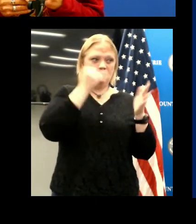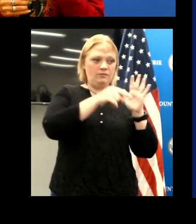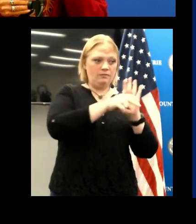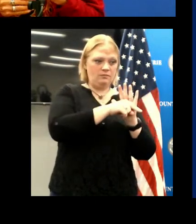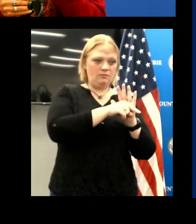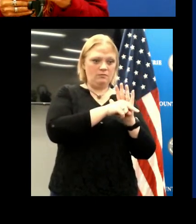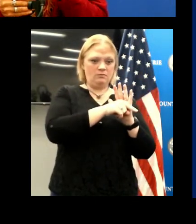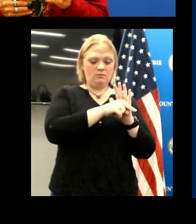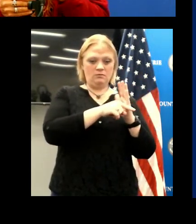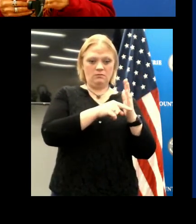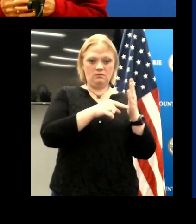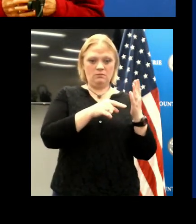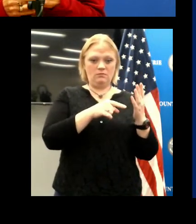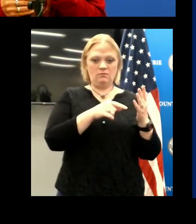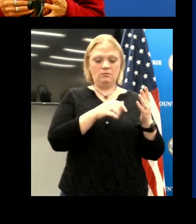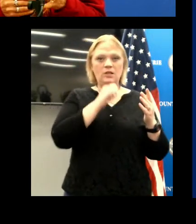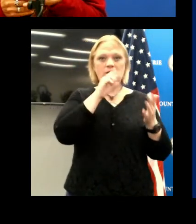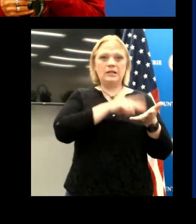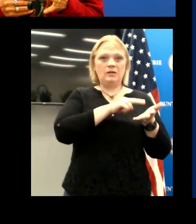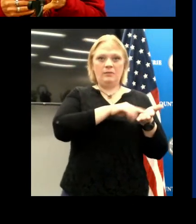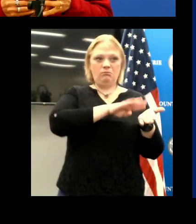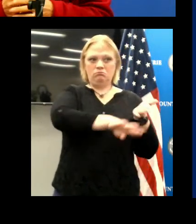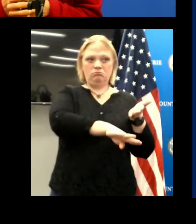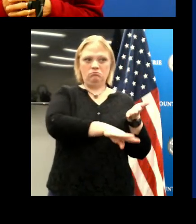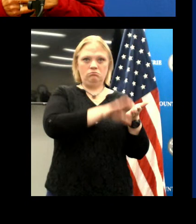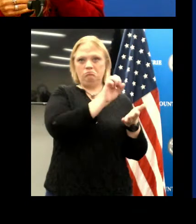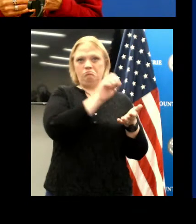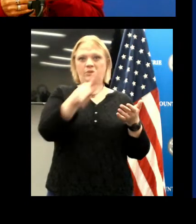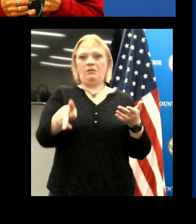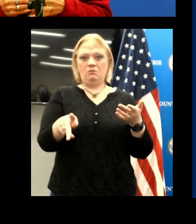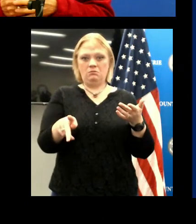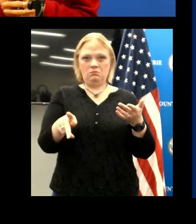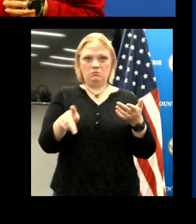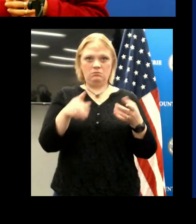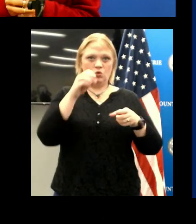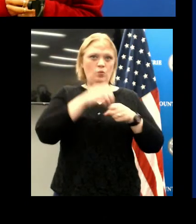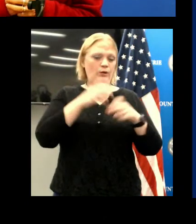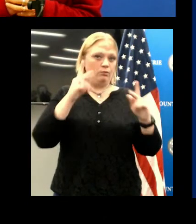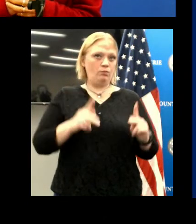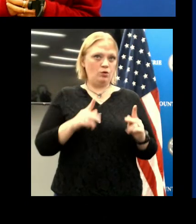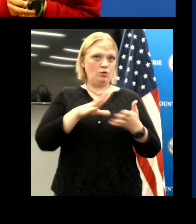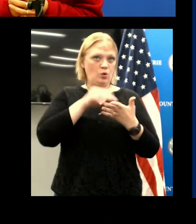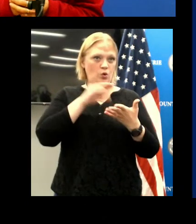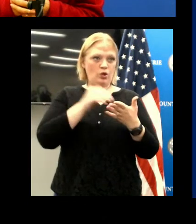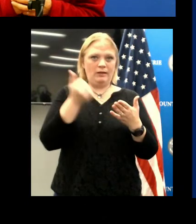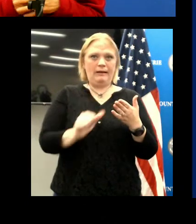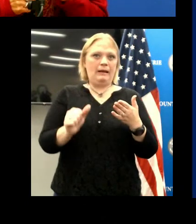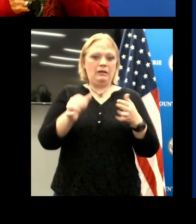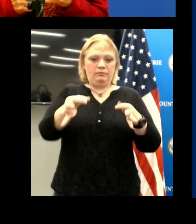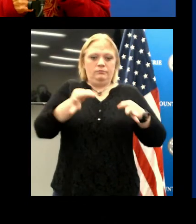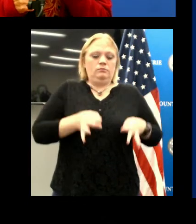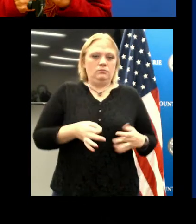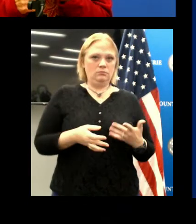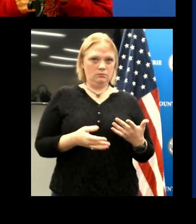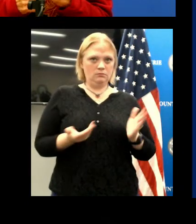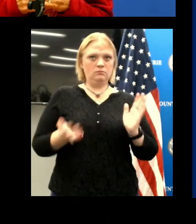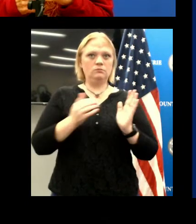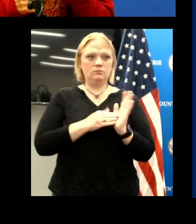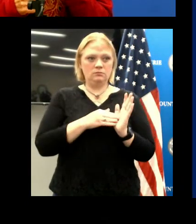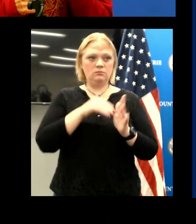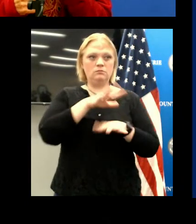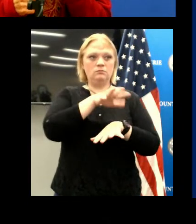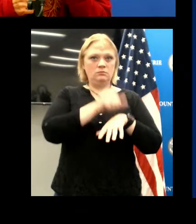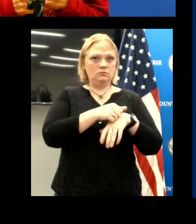test result, that's not going to get them out and get them back into in-person learning any sooner. So these are, again, just